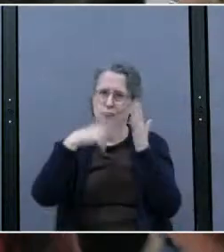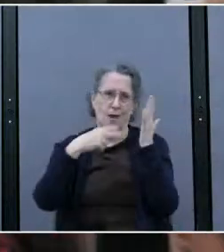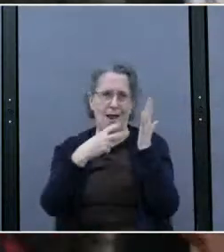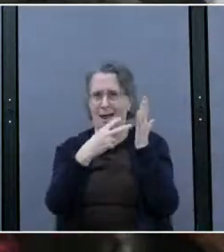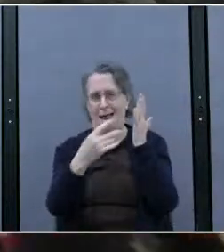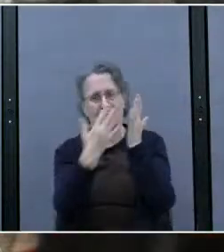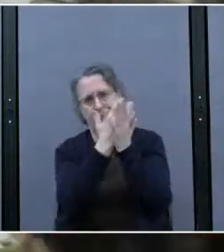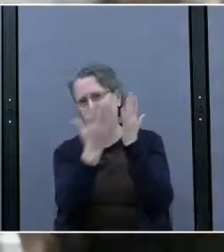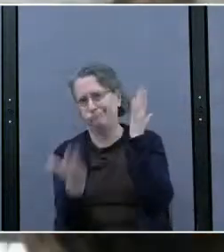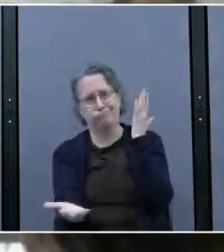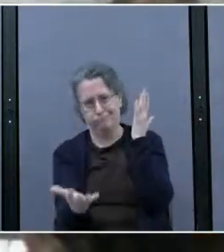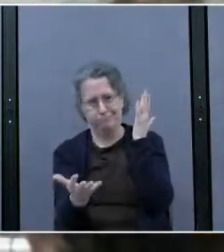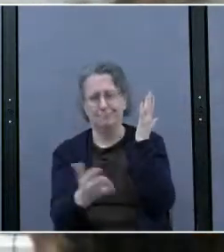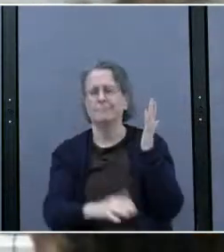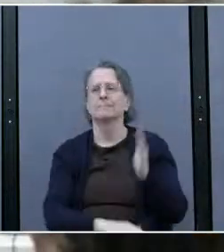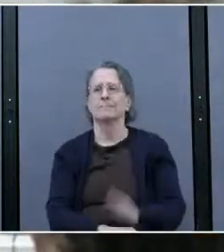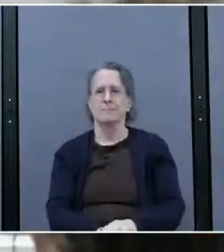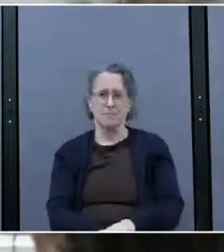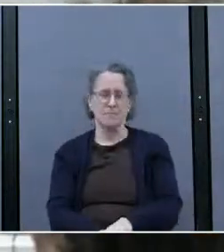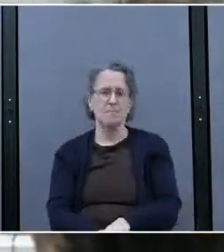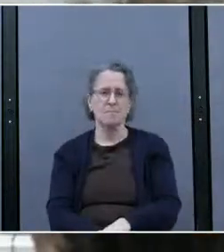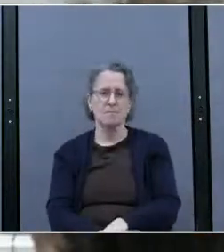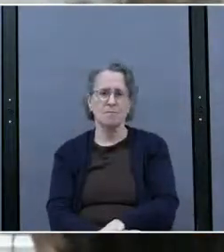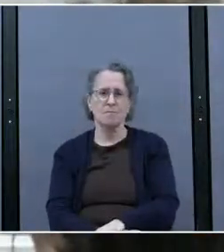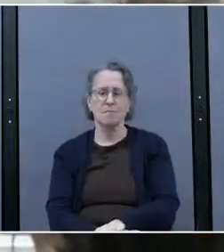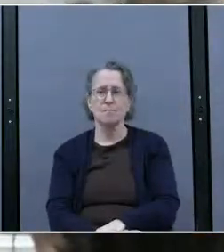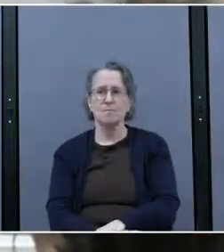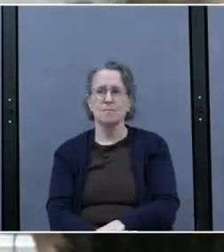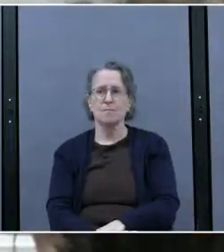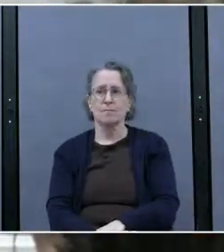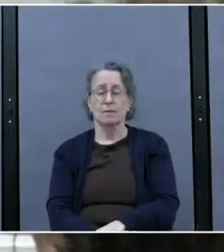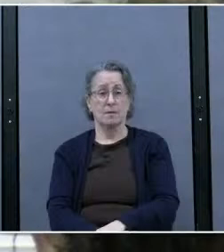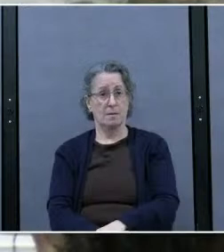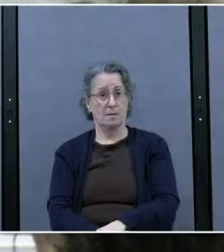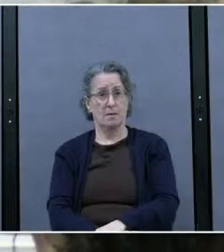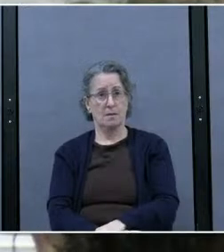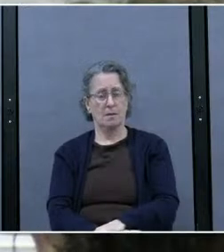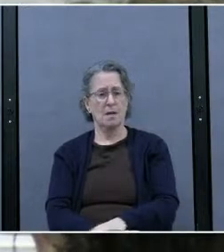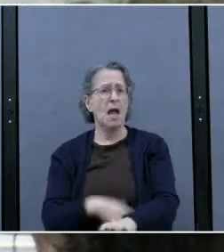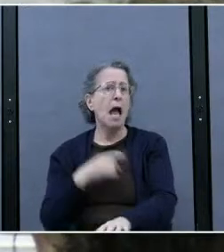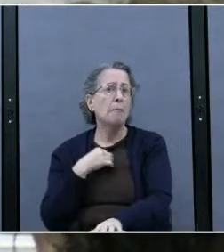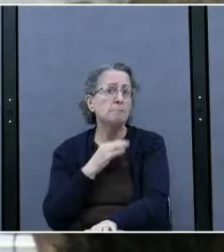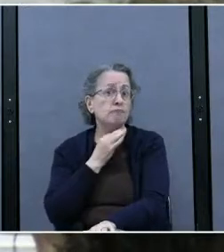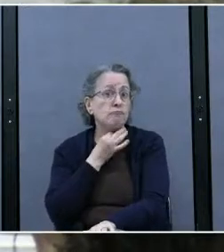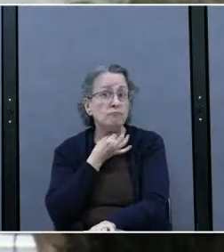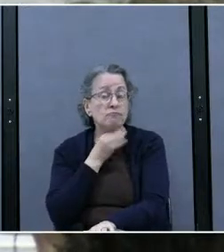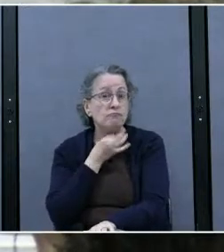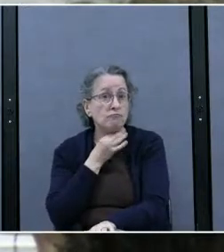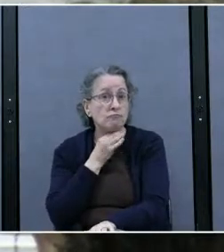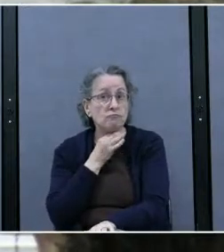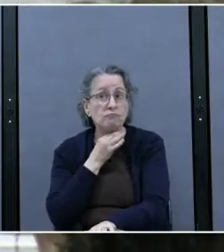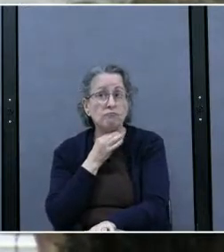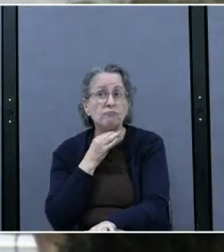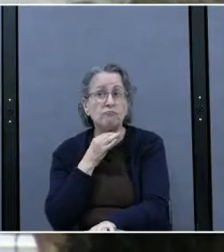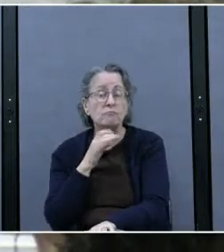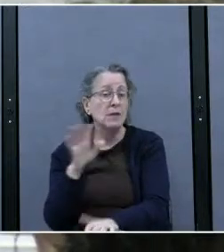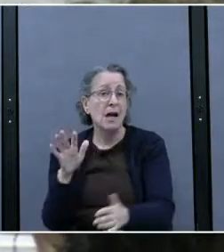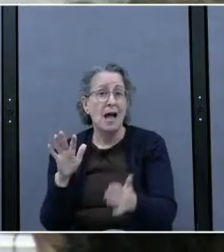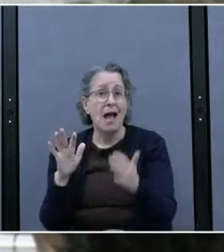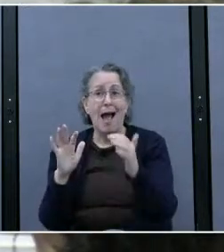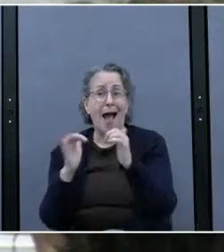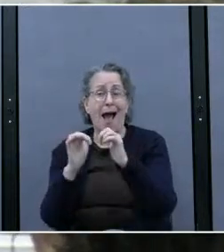be helpful to see what other levers the town has available to pull to raise